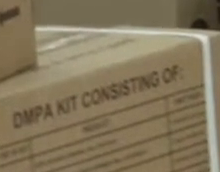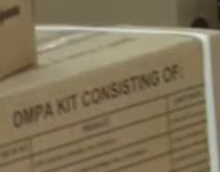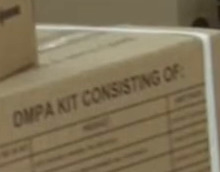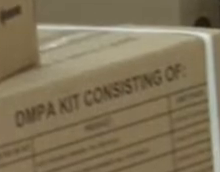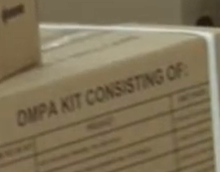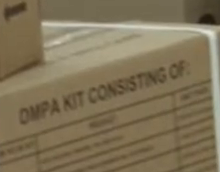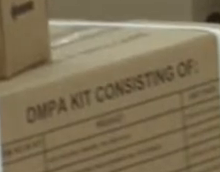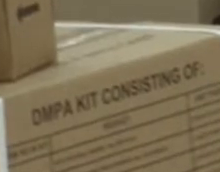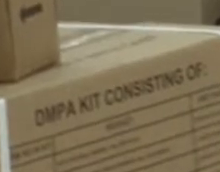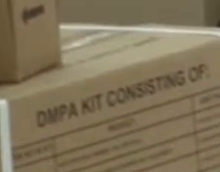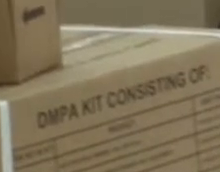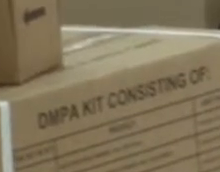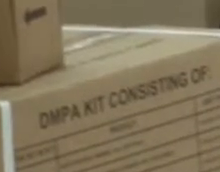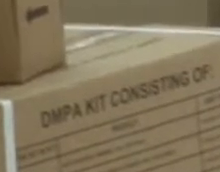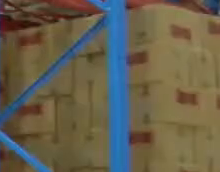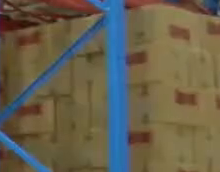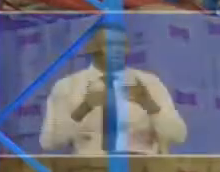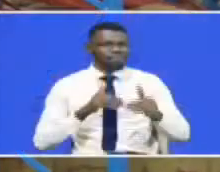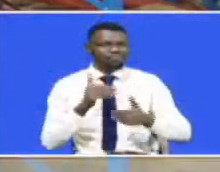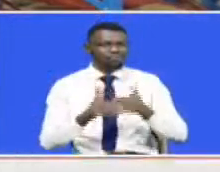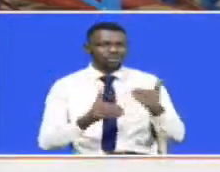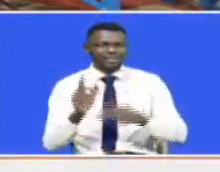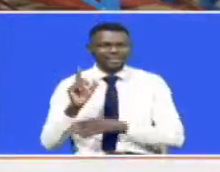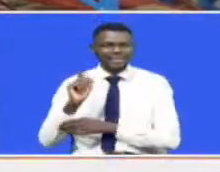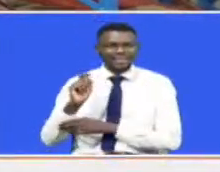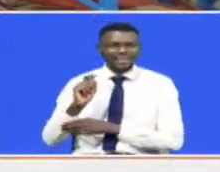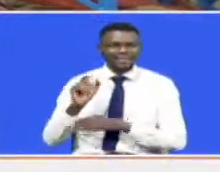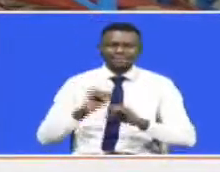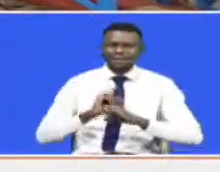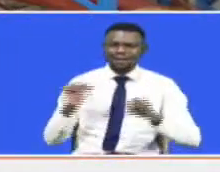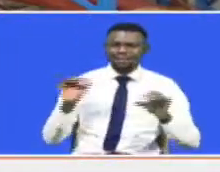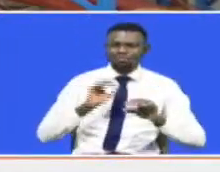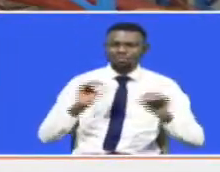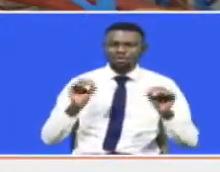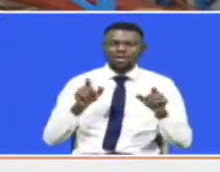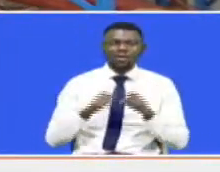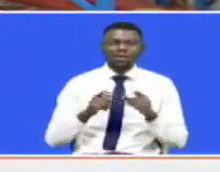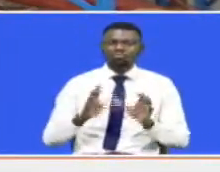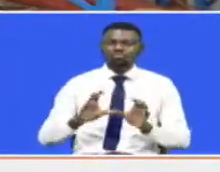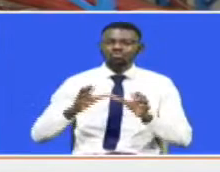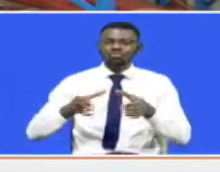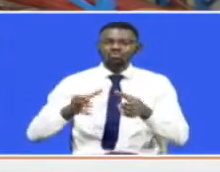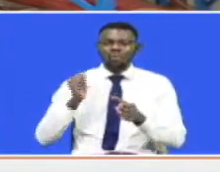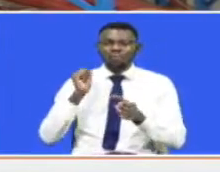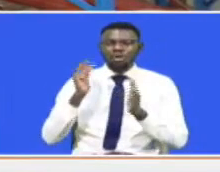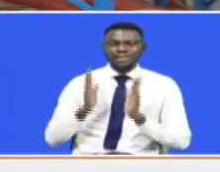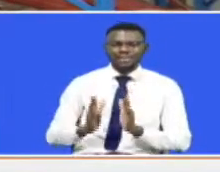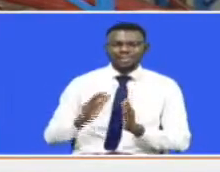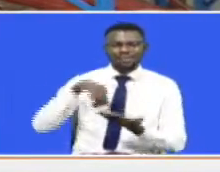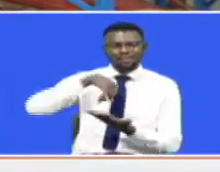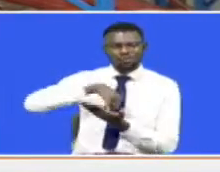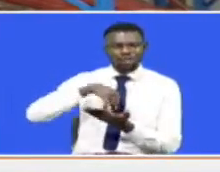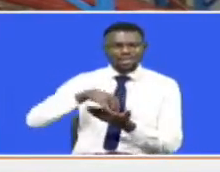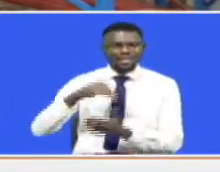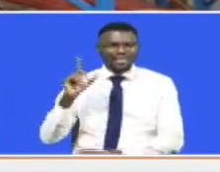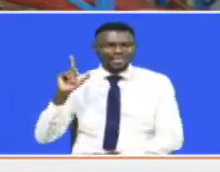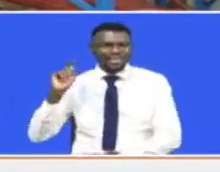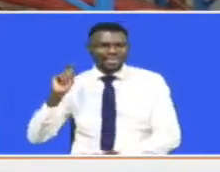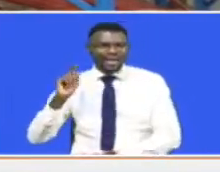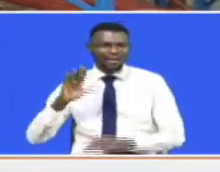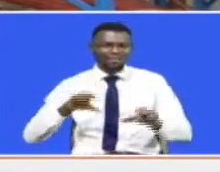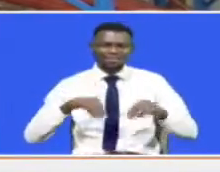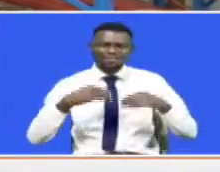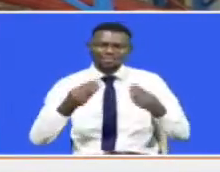what transpired in the tendering process and that powerful political forces were behind the awarding of the tender that has yet